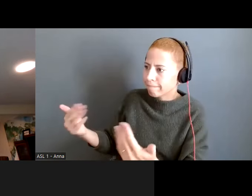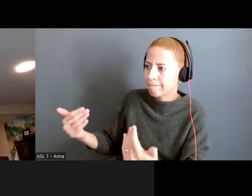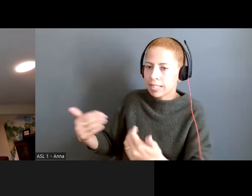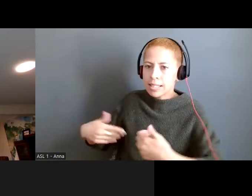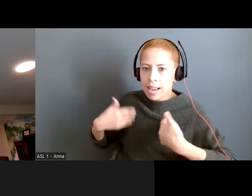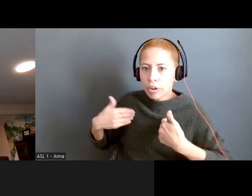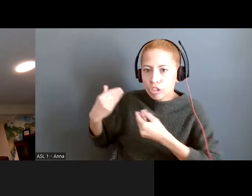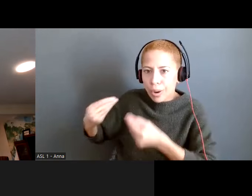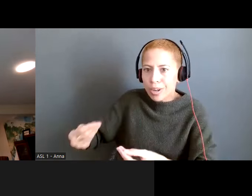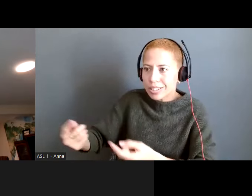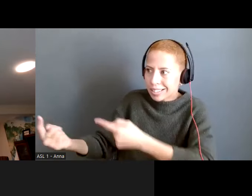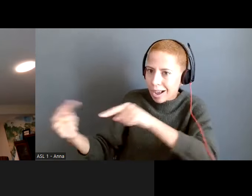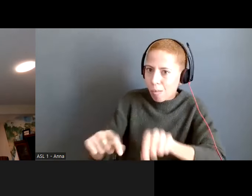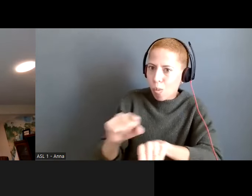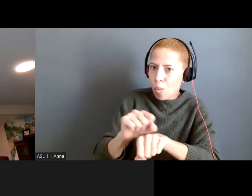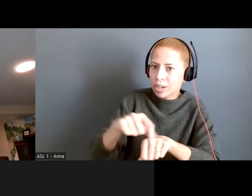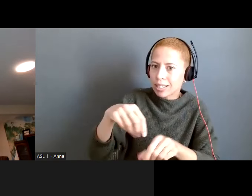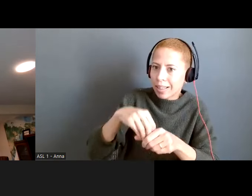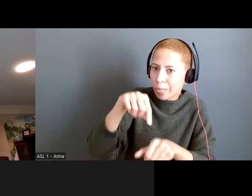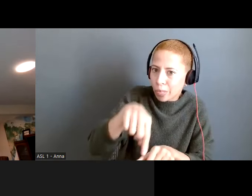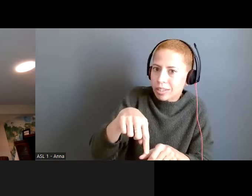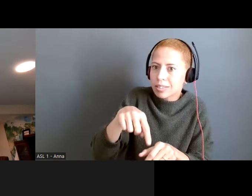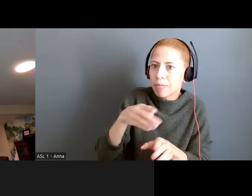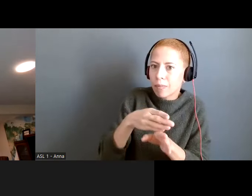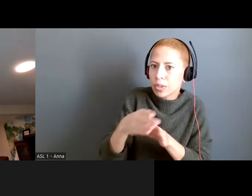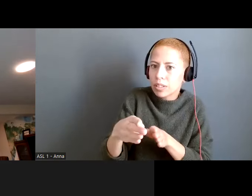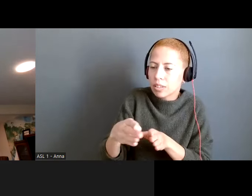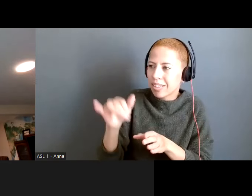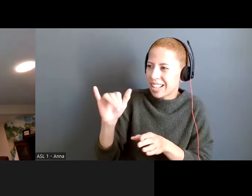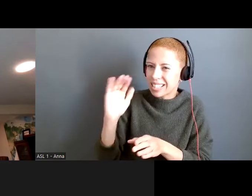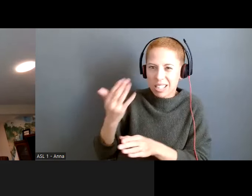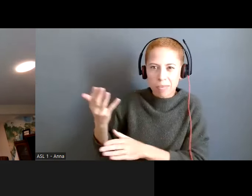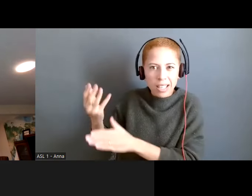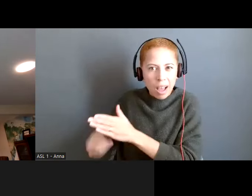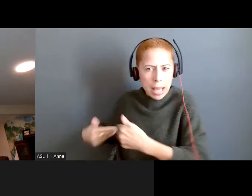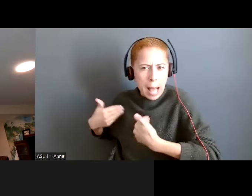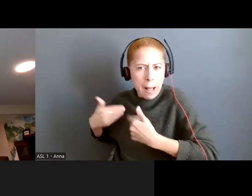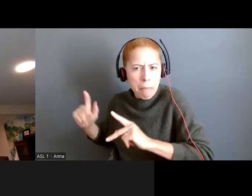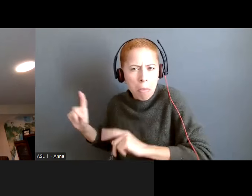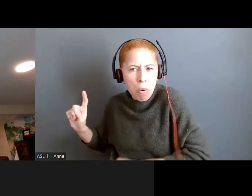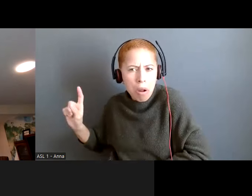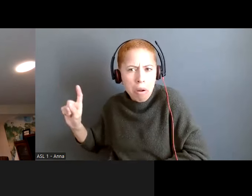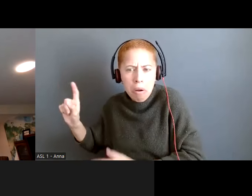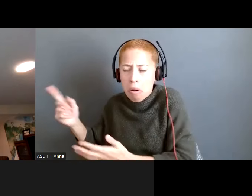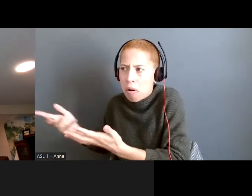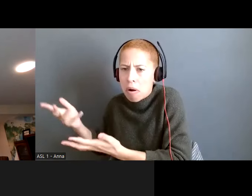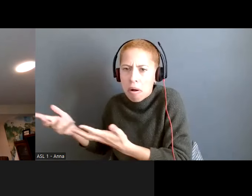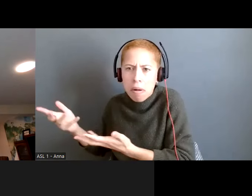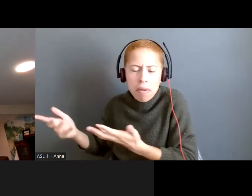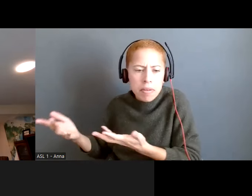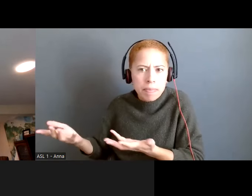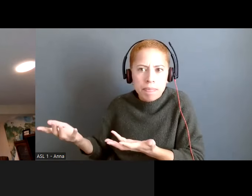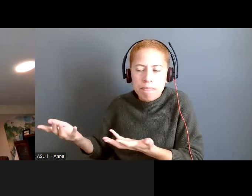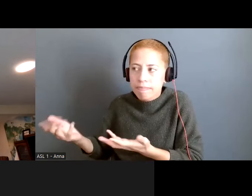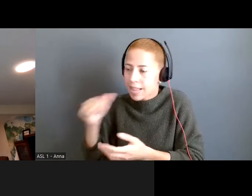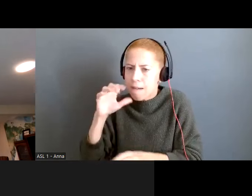know, that generation gap. I don't know if anybody's addressed that, or if anybody that's participating today has